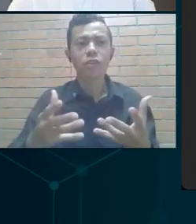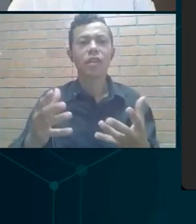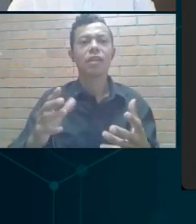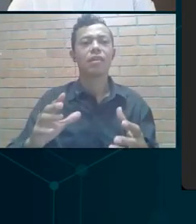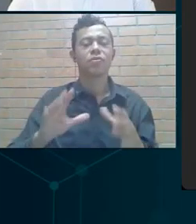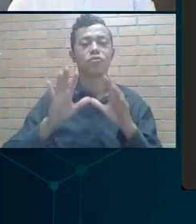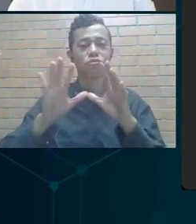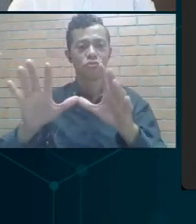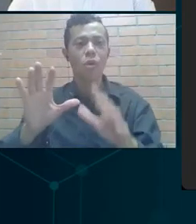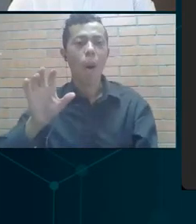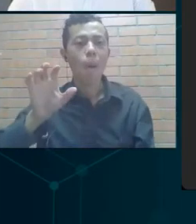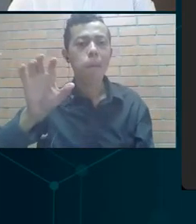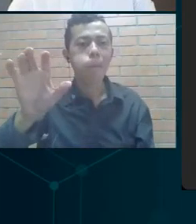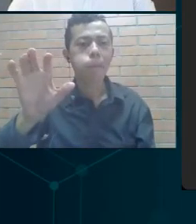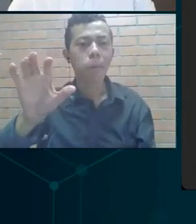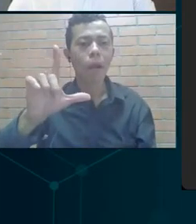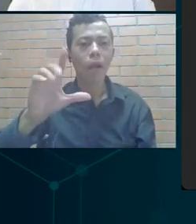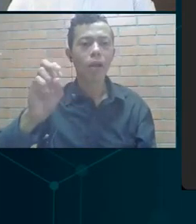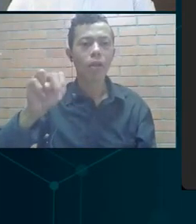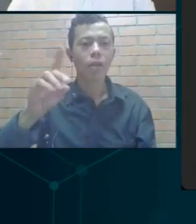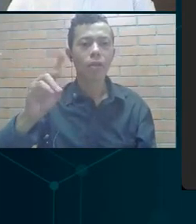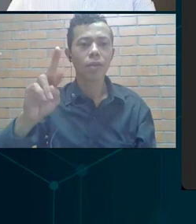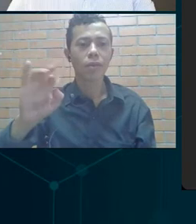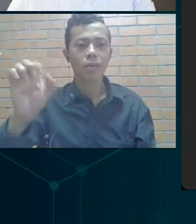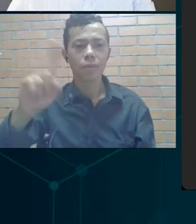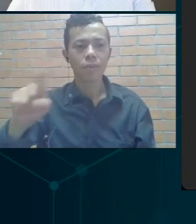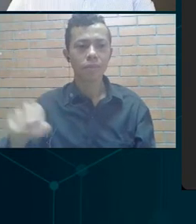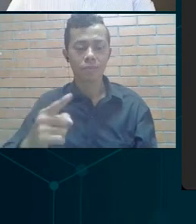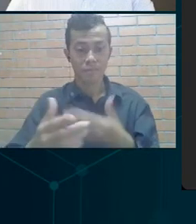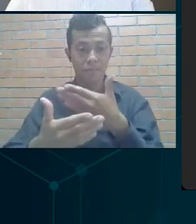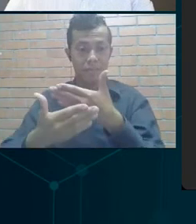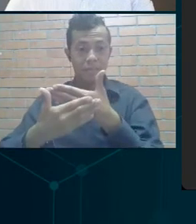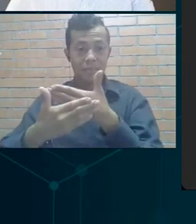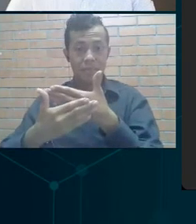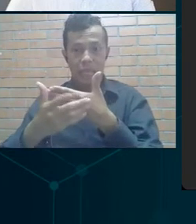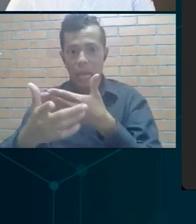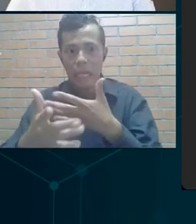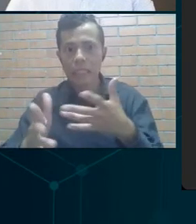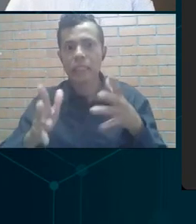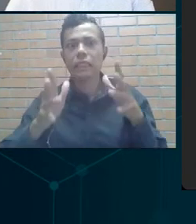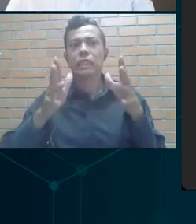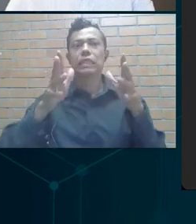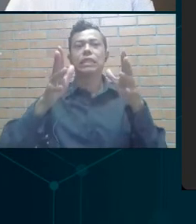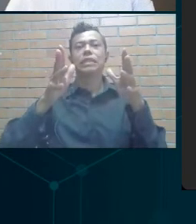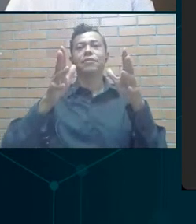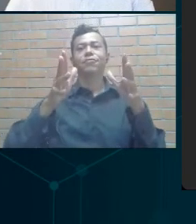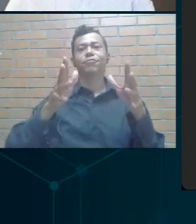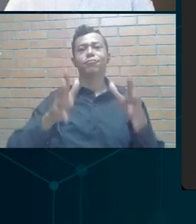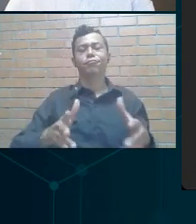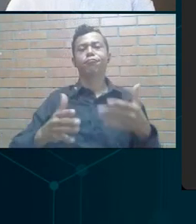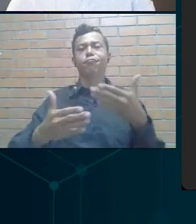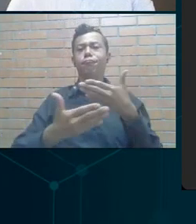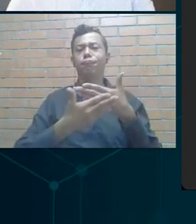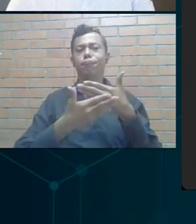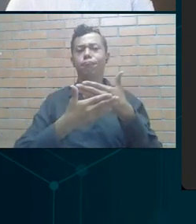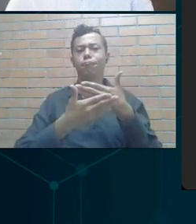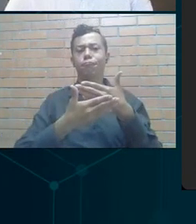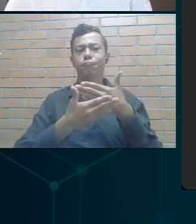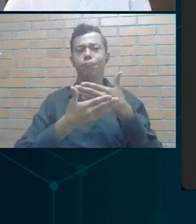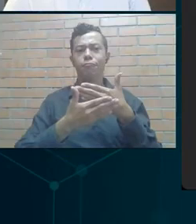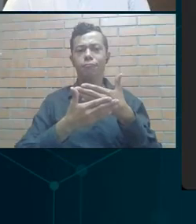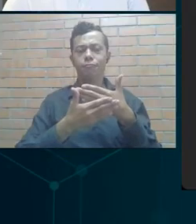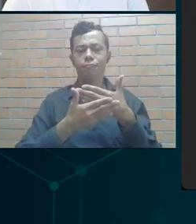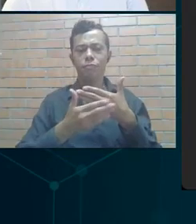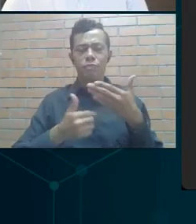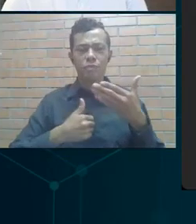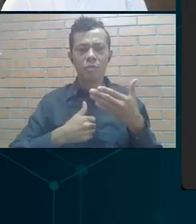So it brought home how cheap these machines are, and the fact that you don't have to patch them. You don't have to provision them